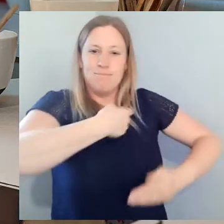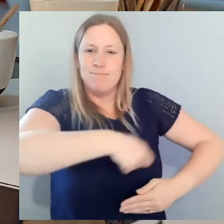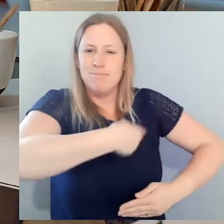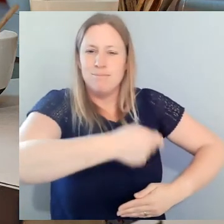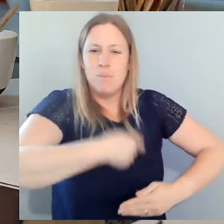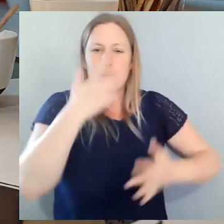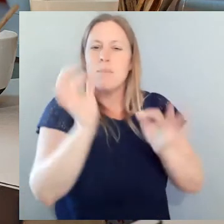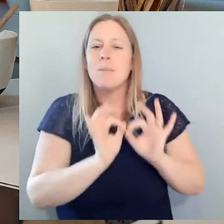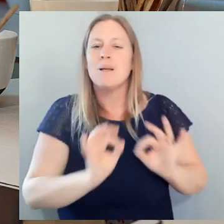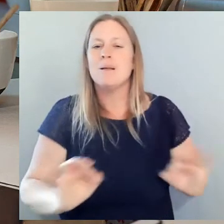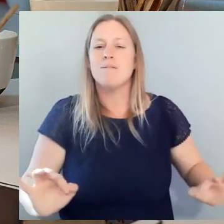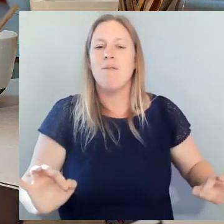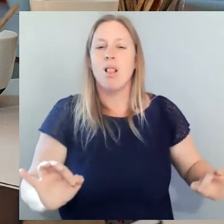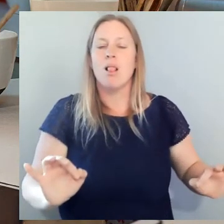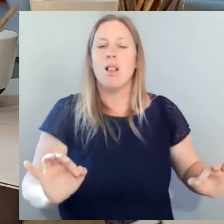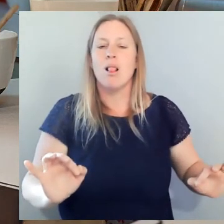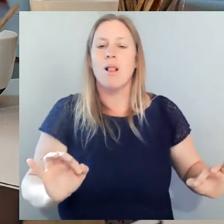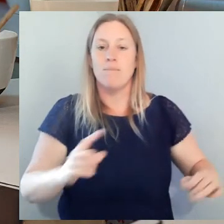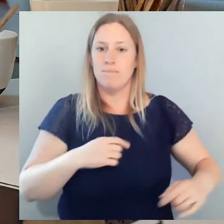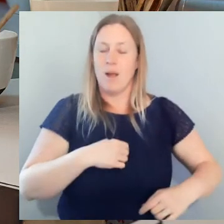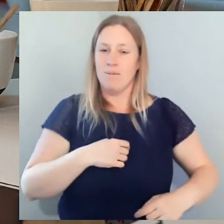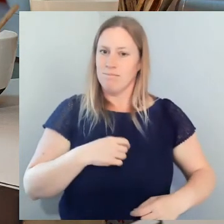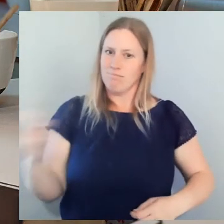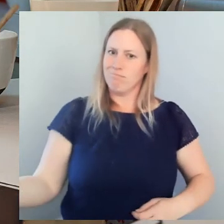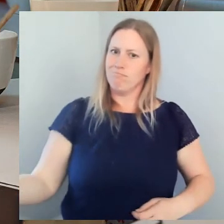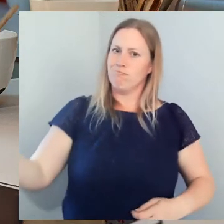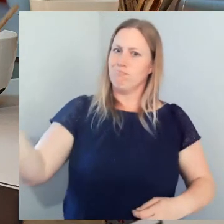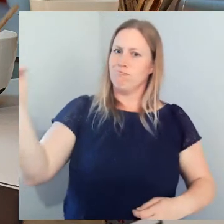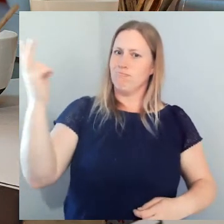the baking, which can be so peaceful.